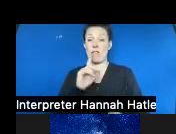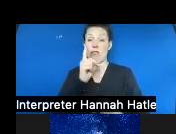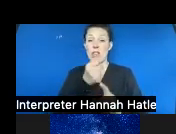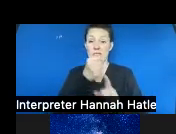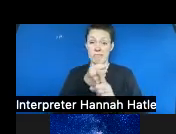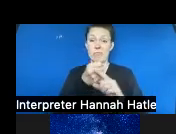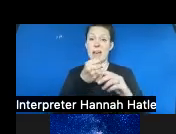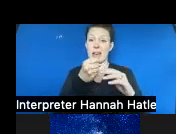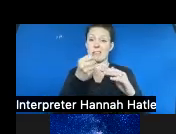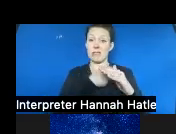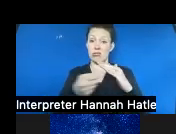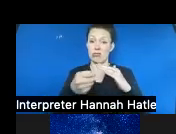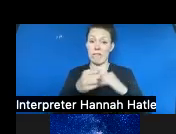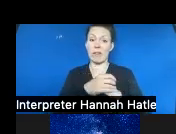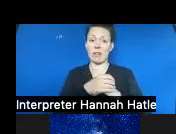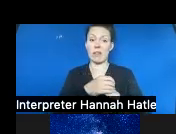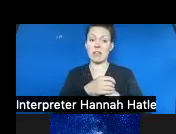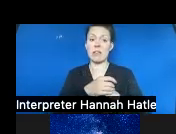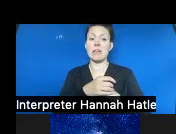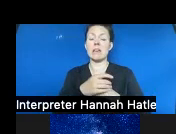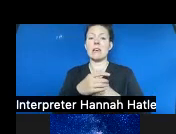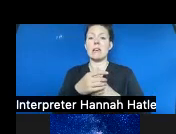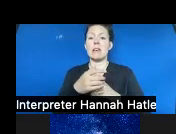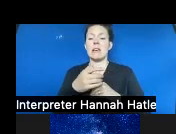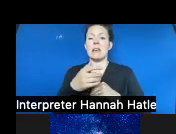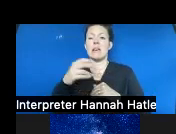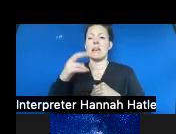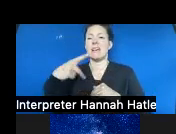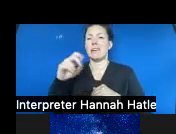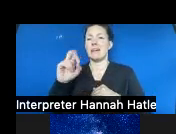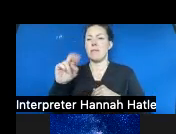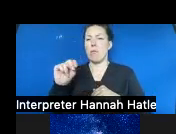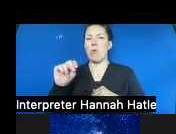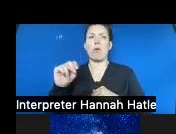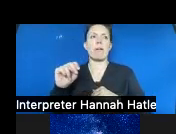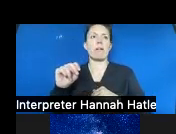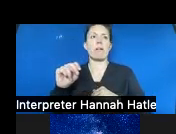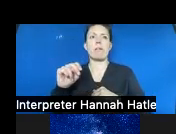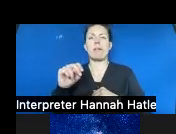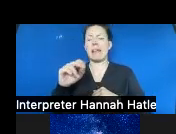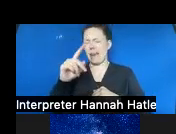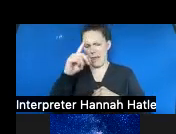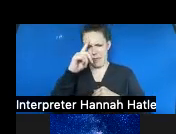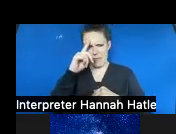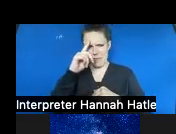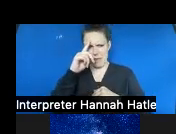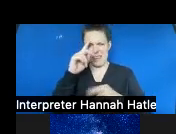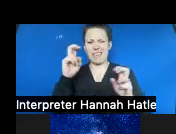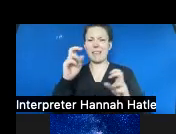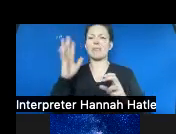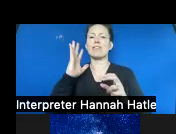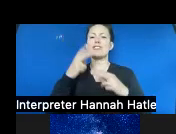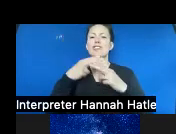grooming. Not that digital pornography and, I think it was Backpage back in the day,